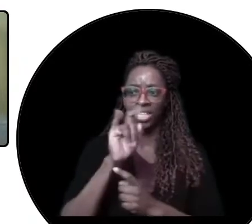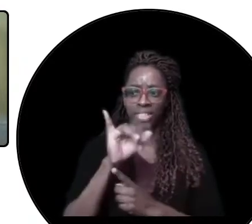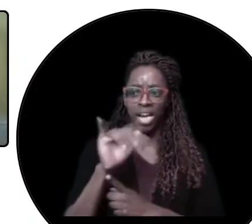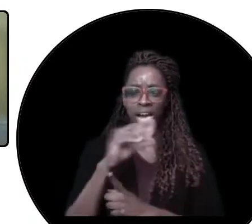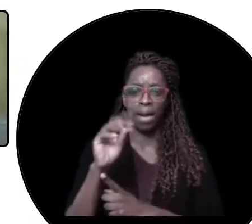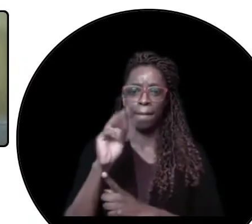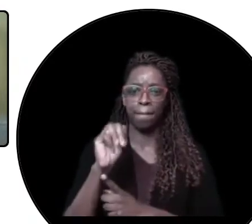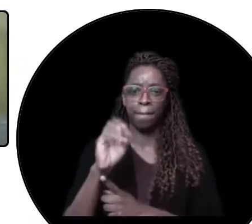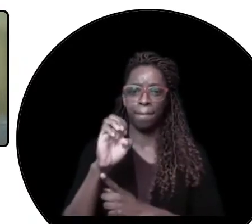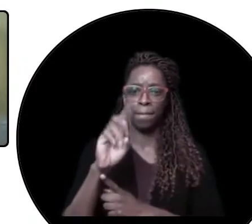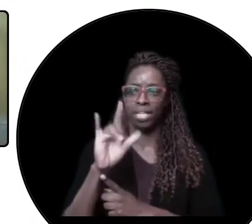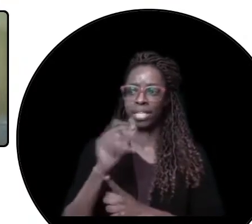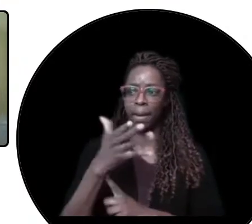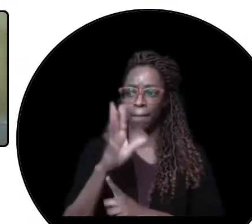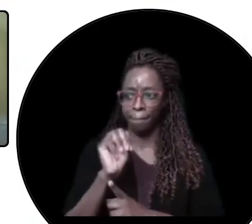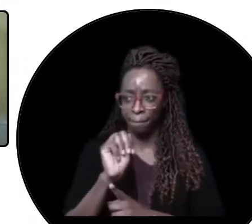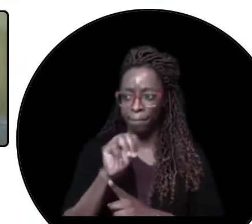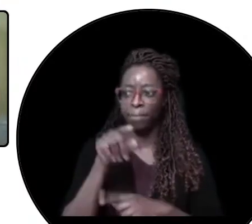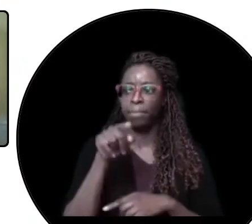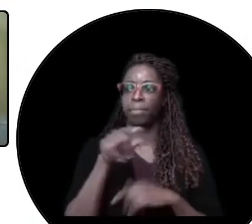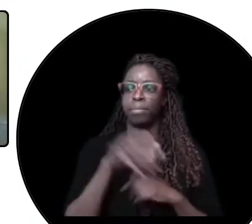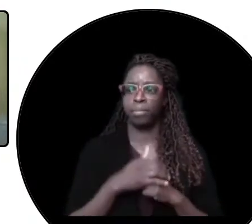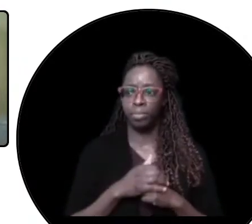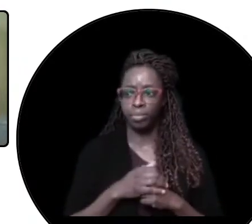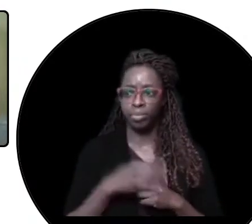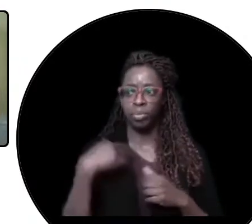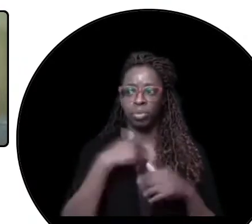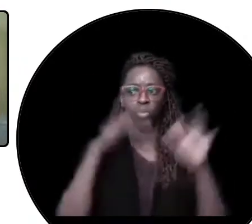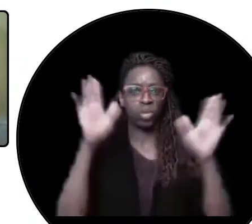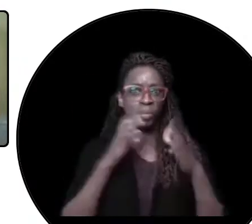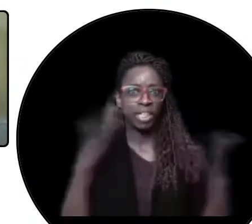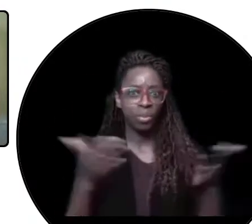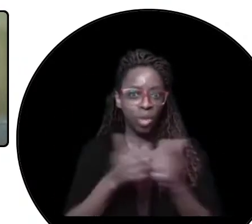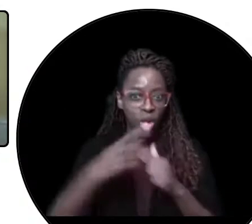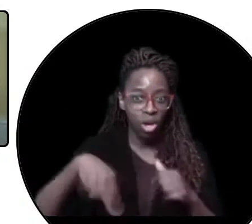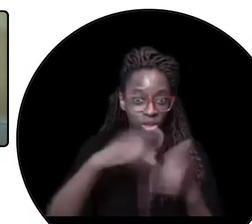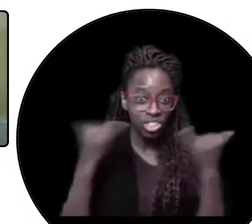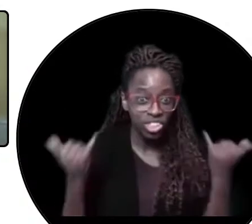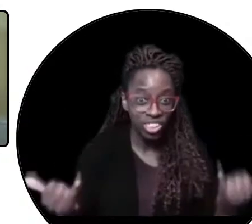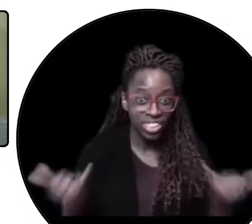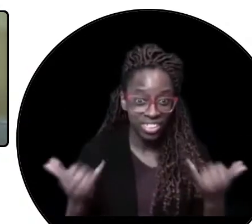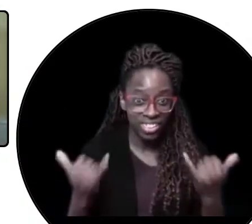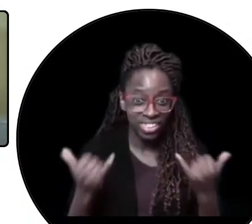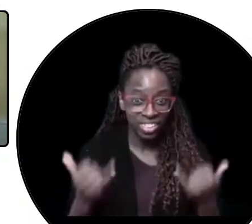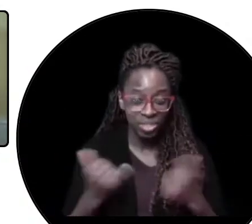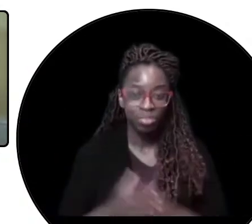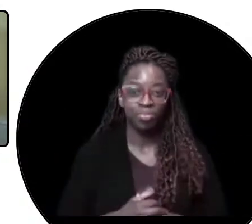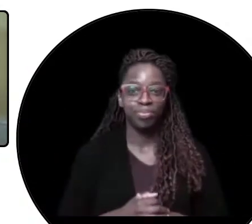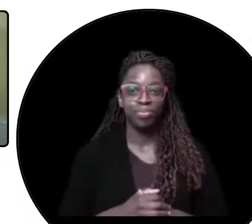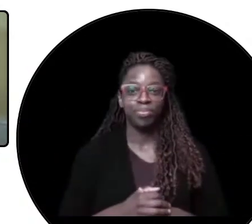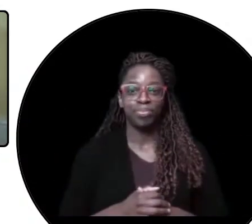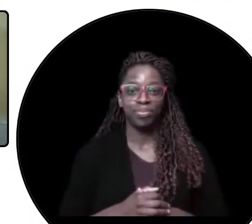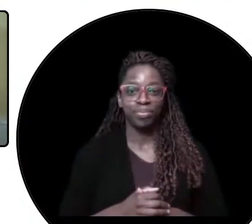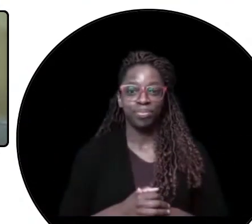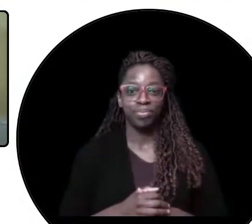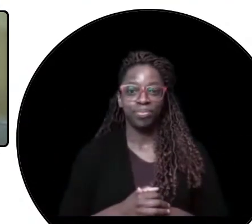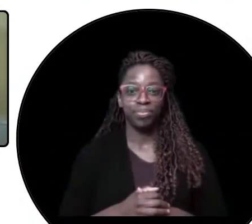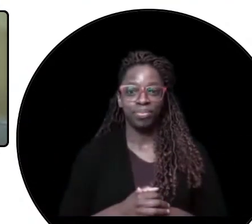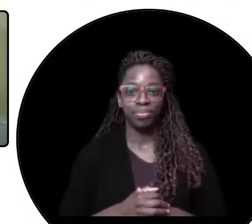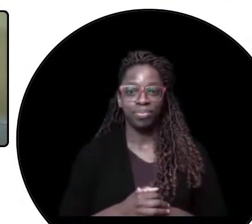today. So I'm going to talk about my work as a scholar and a teacher, which is what I